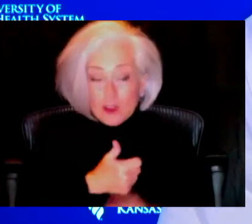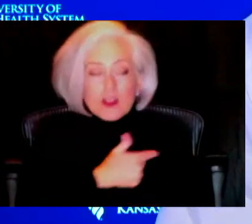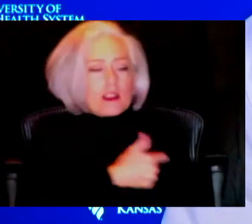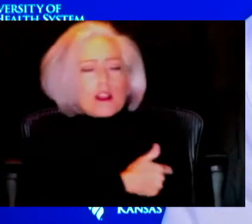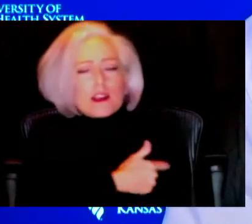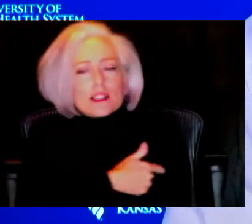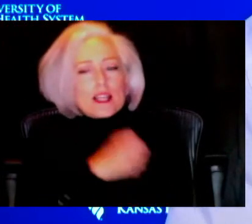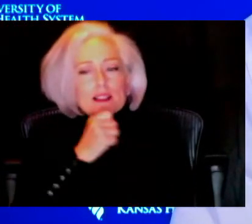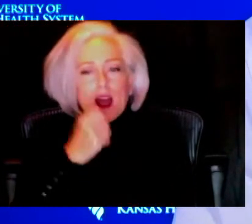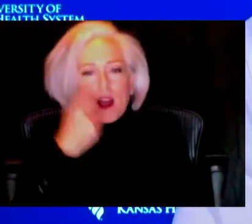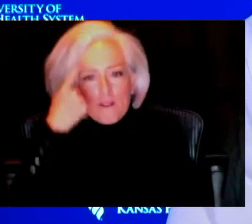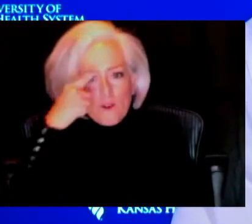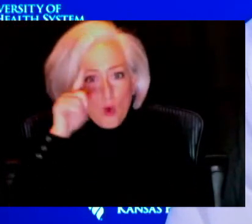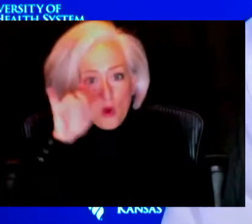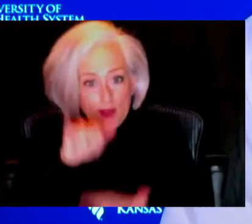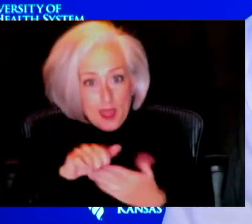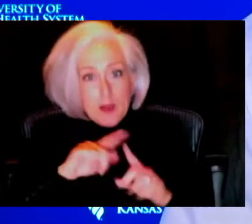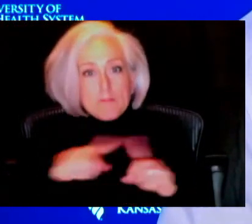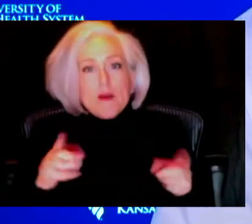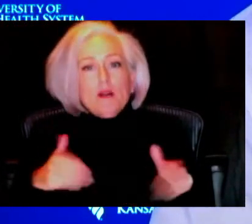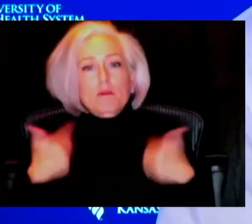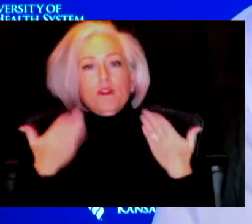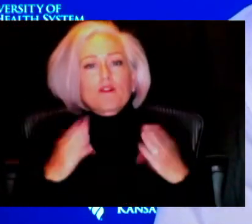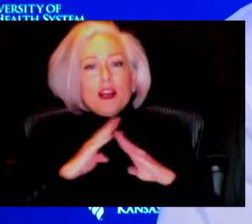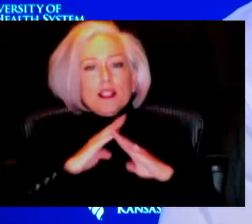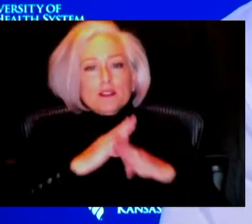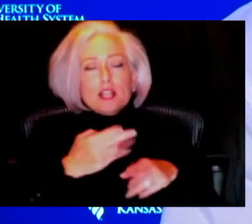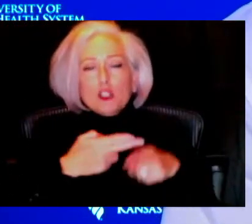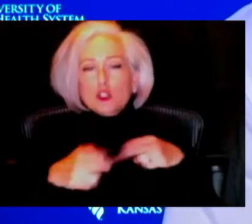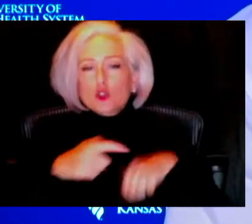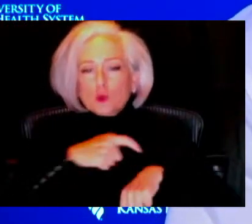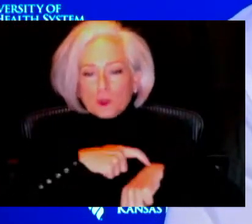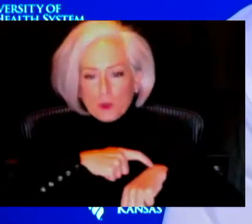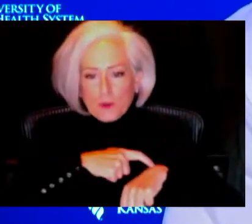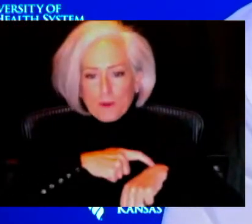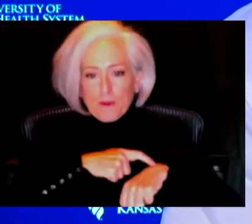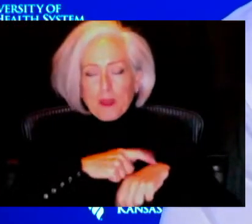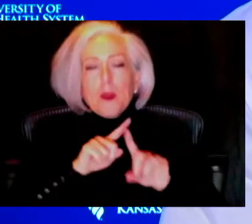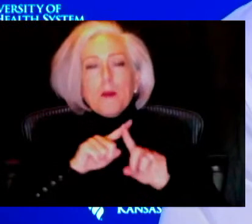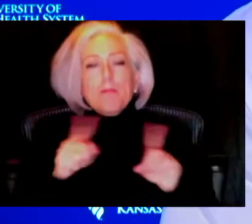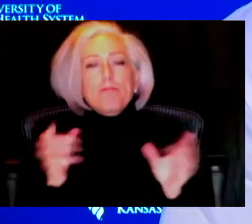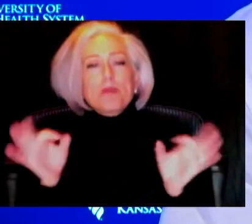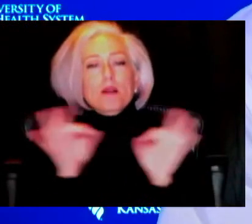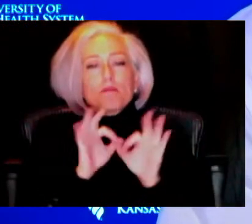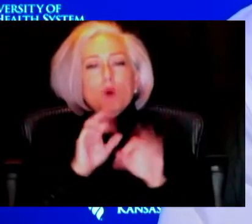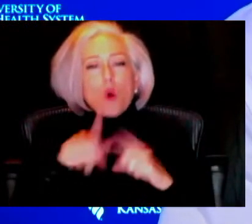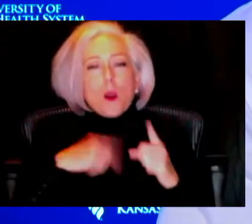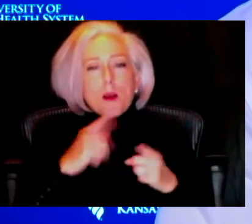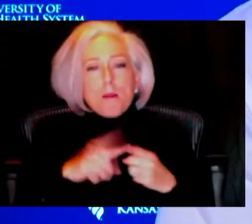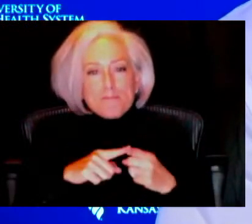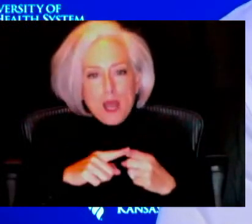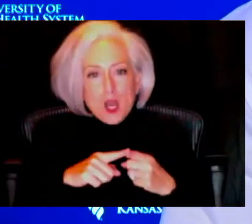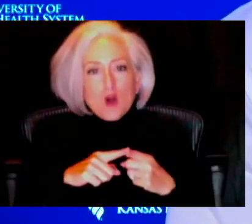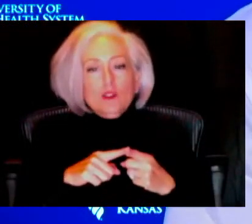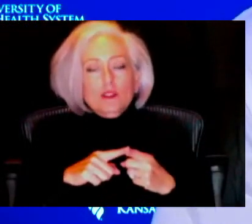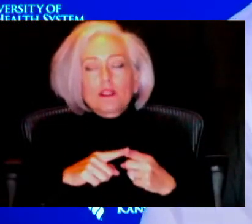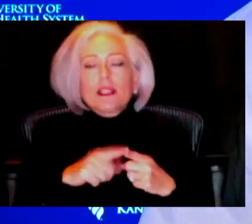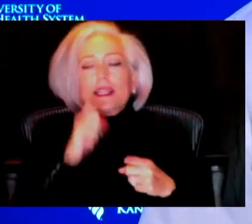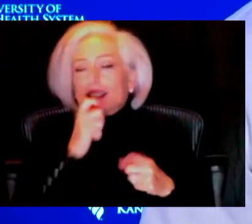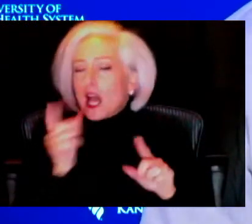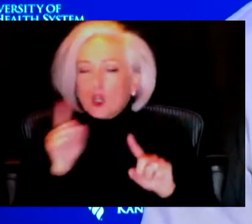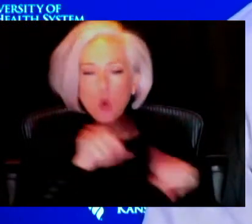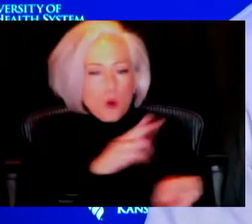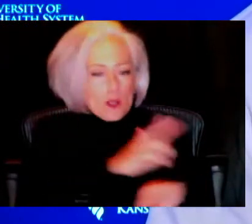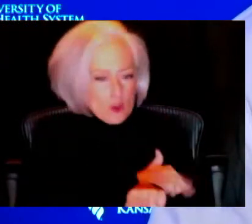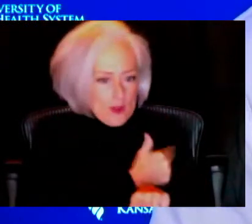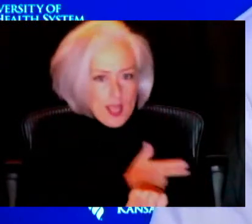does provide that protection, especially in the short term. More, are we talking about protection against going to the hospital? Certainly it does